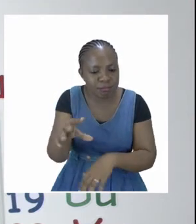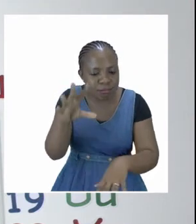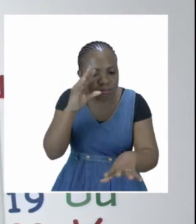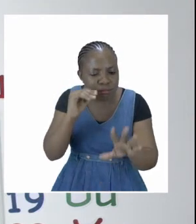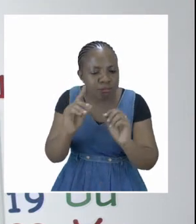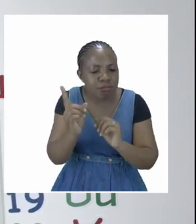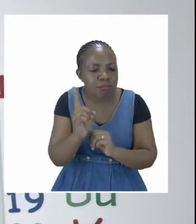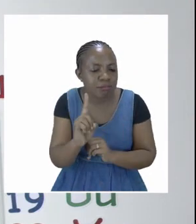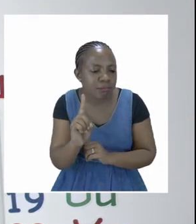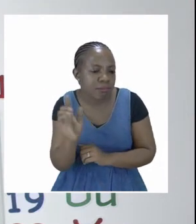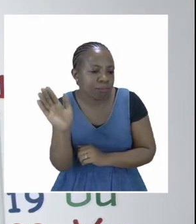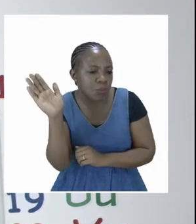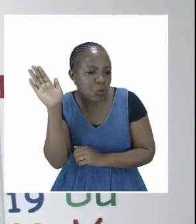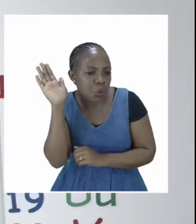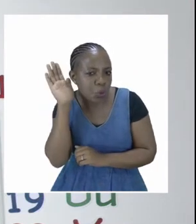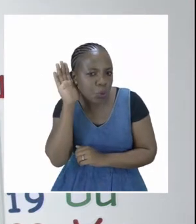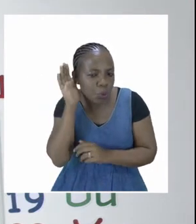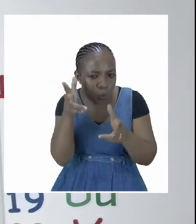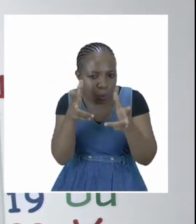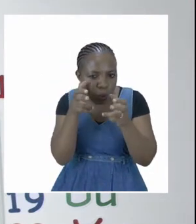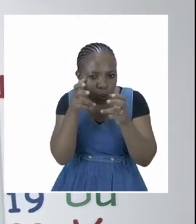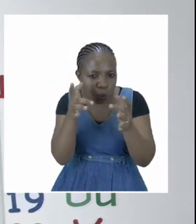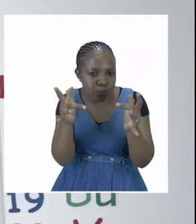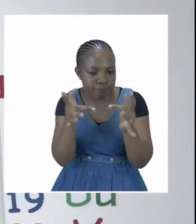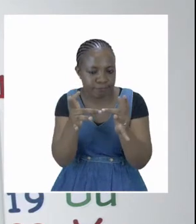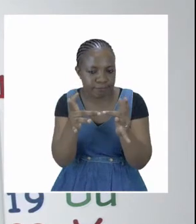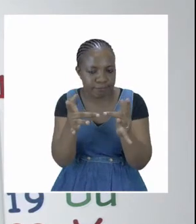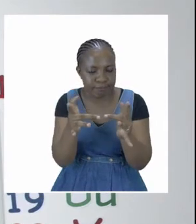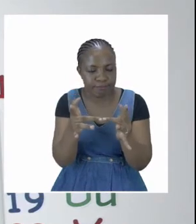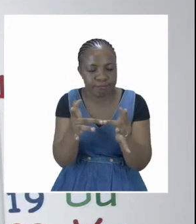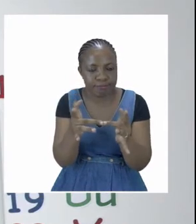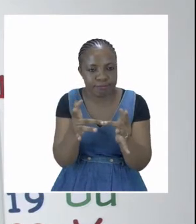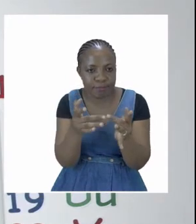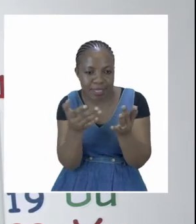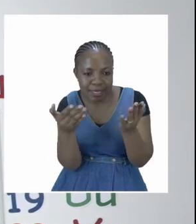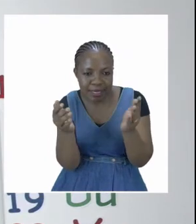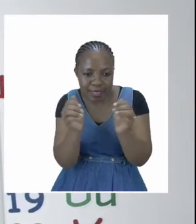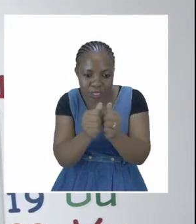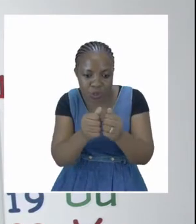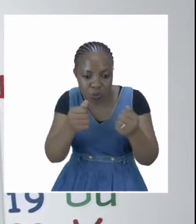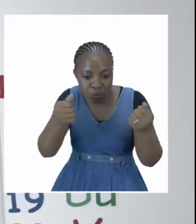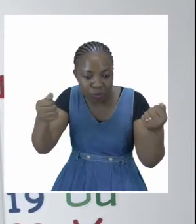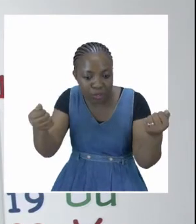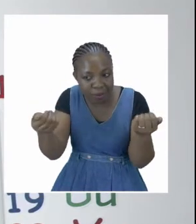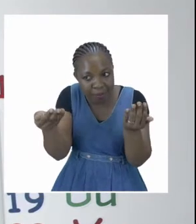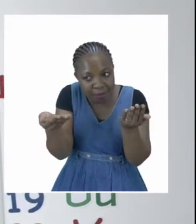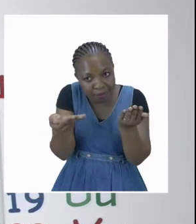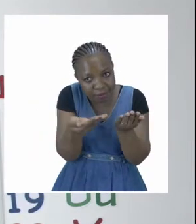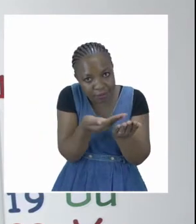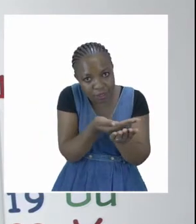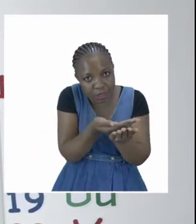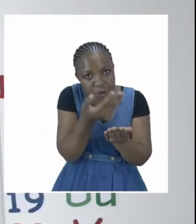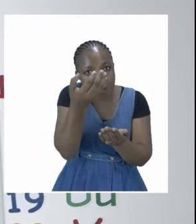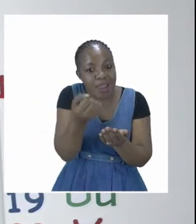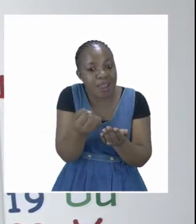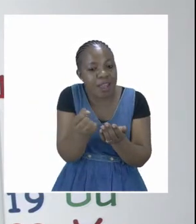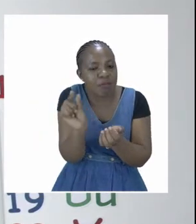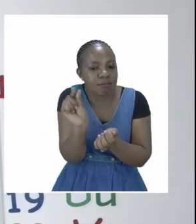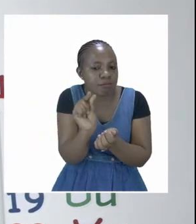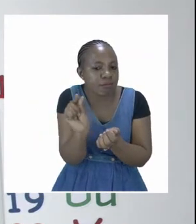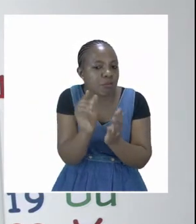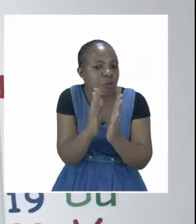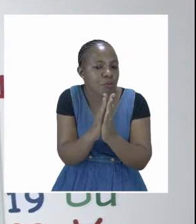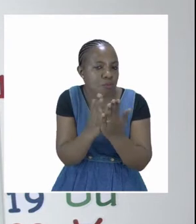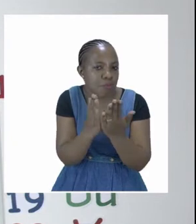or watching online. Inside the newspapers, there is an insert of the lesson